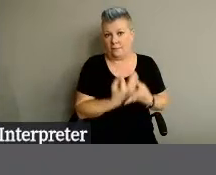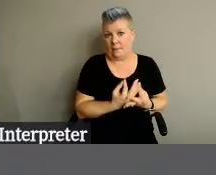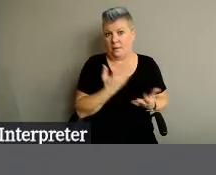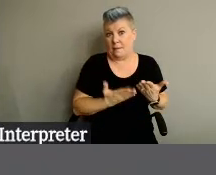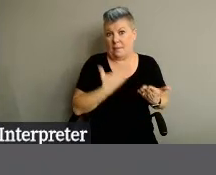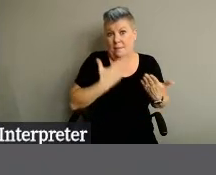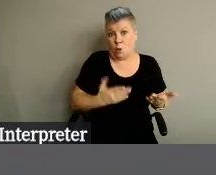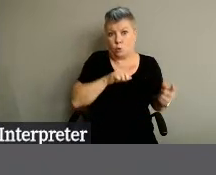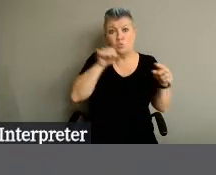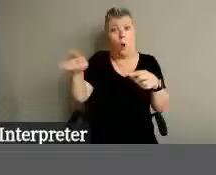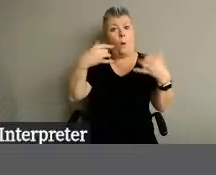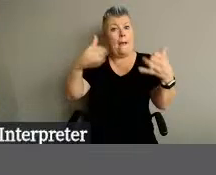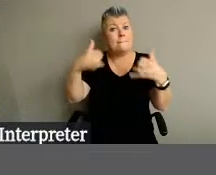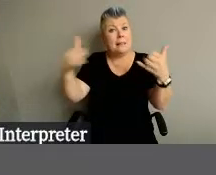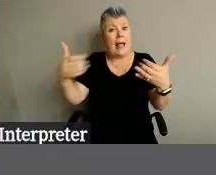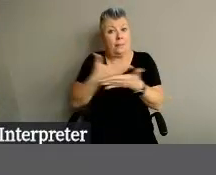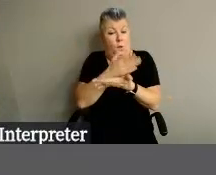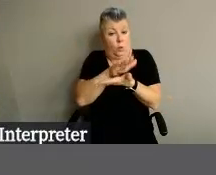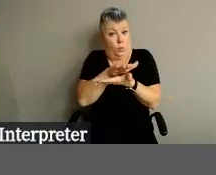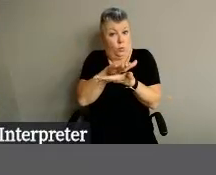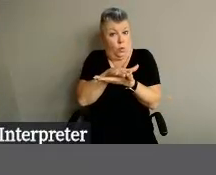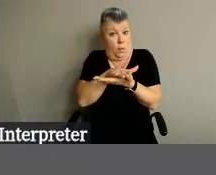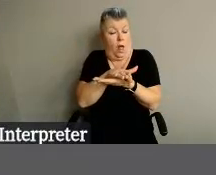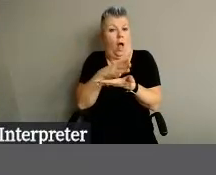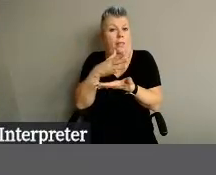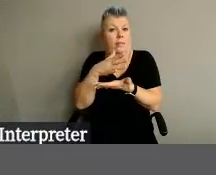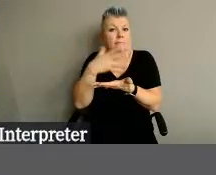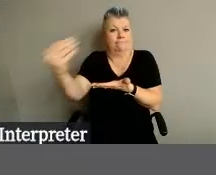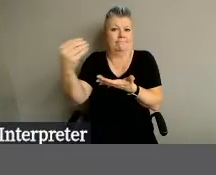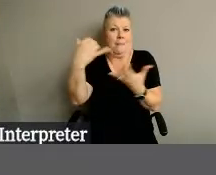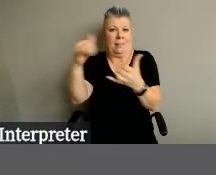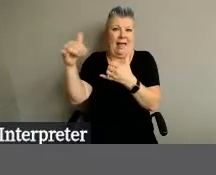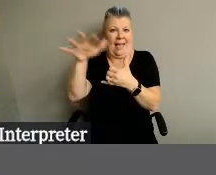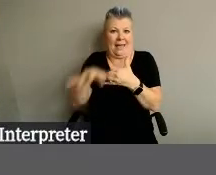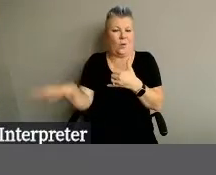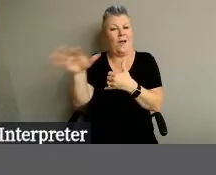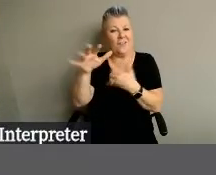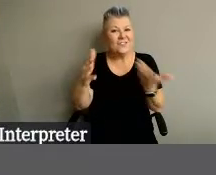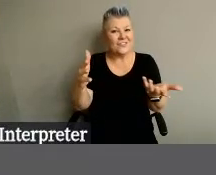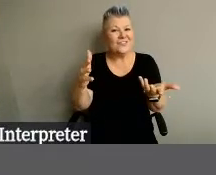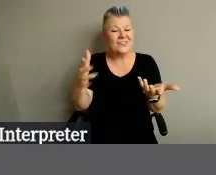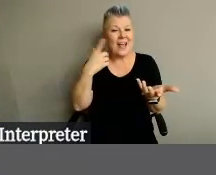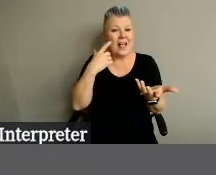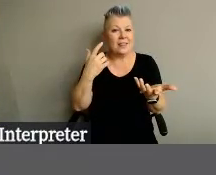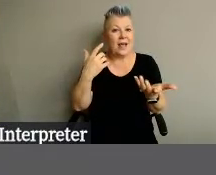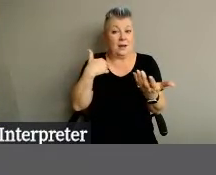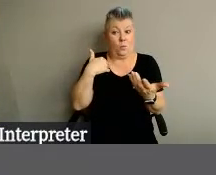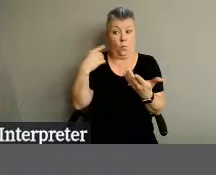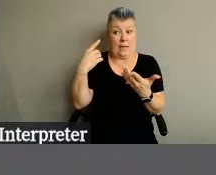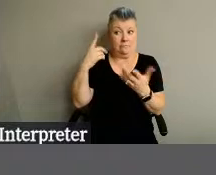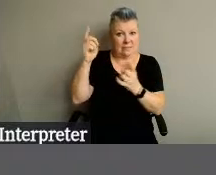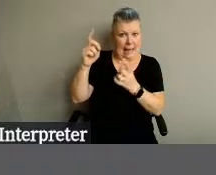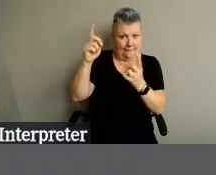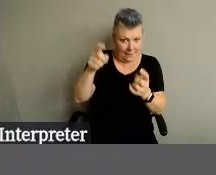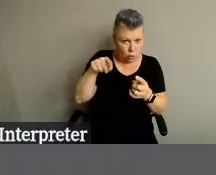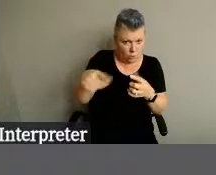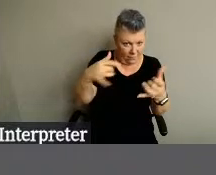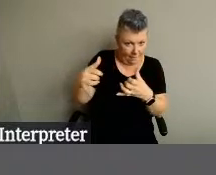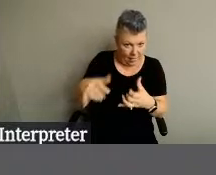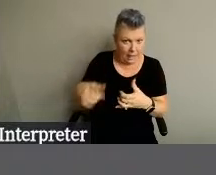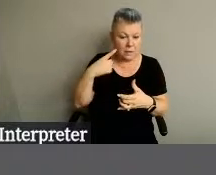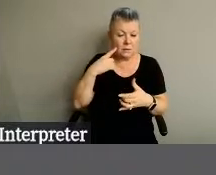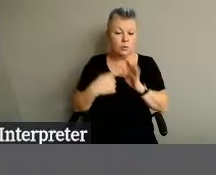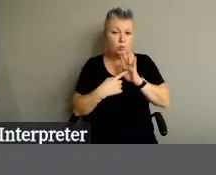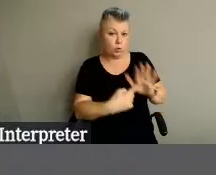to go up and play on the playground. Then we might take pictures and make stories so that they'll have that as something to review. If it's a student who we know